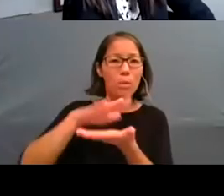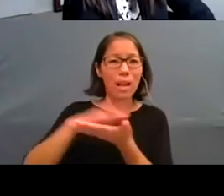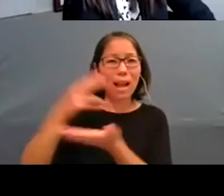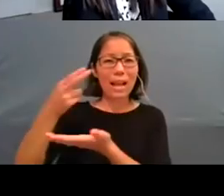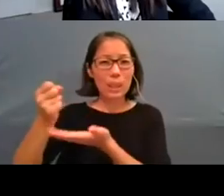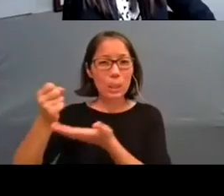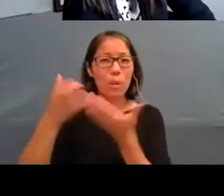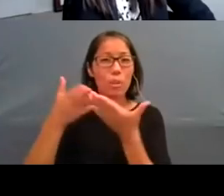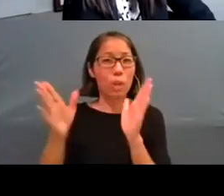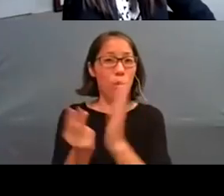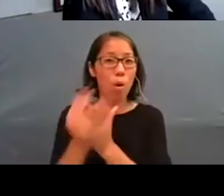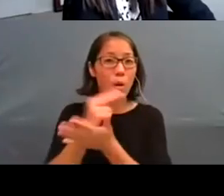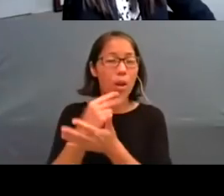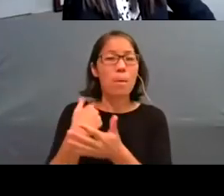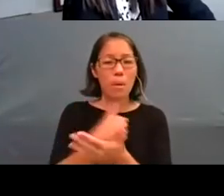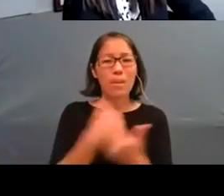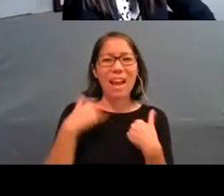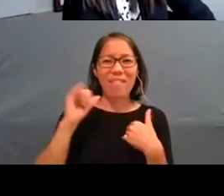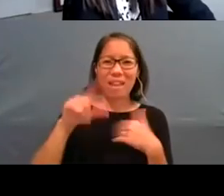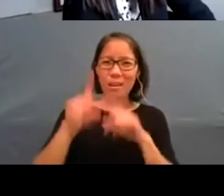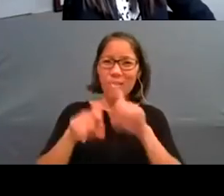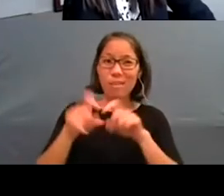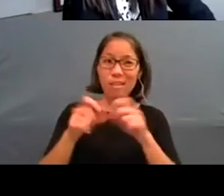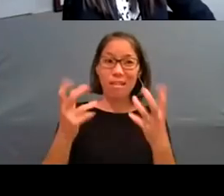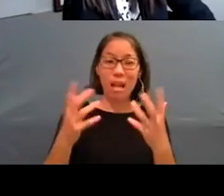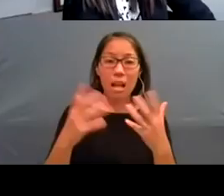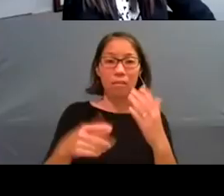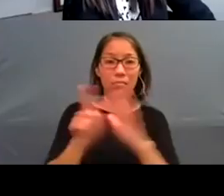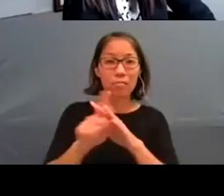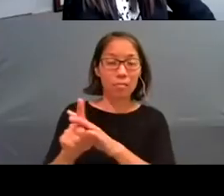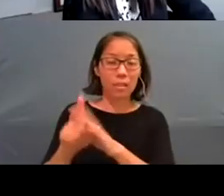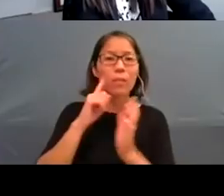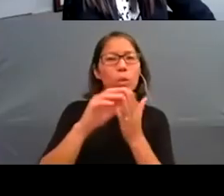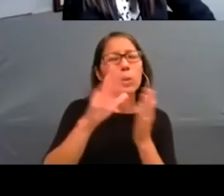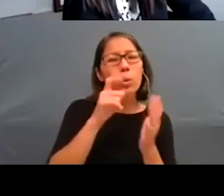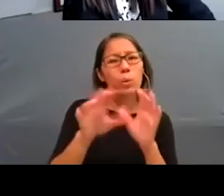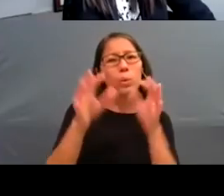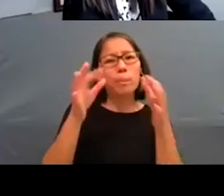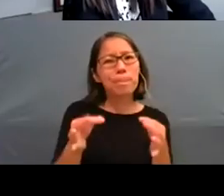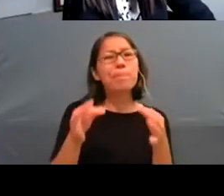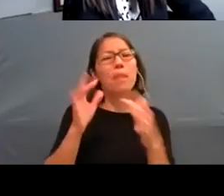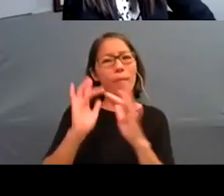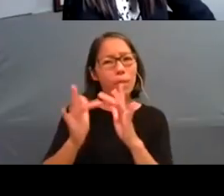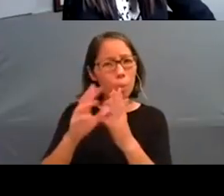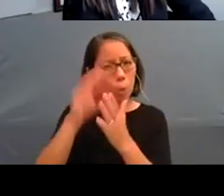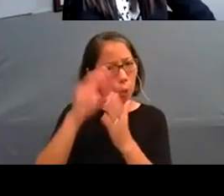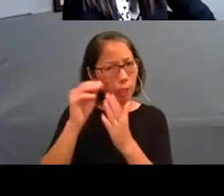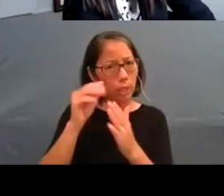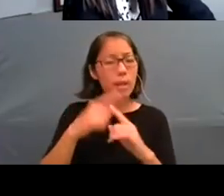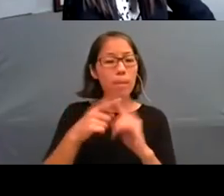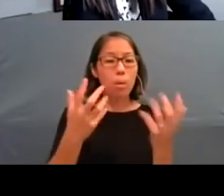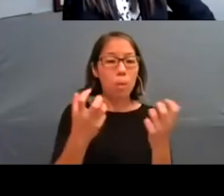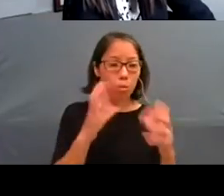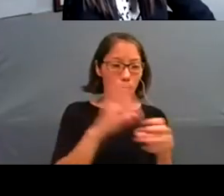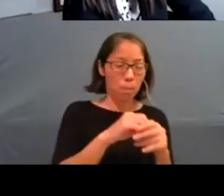overview, but we're getting it a lot. So I do want to ask, for students who choose virtual, but will want to participate